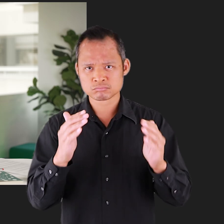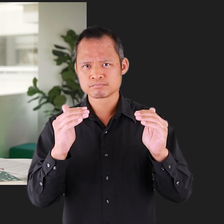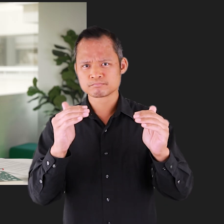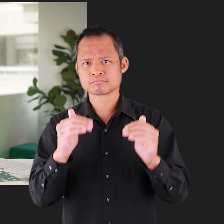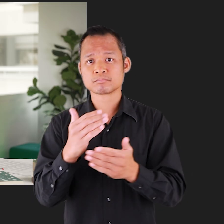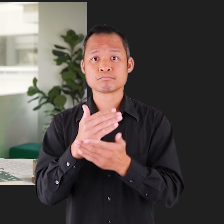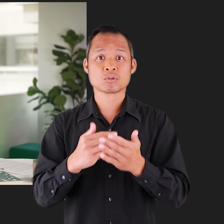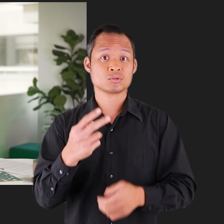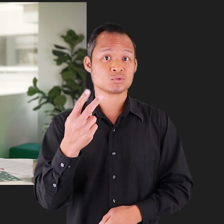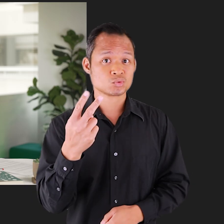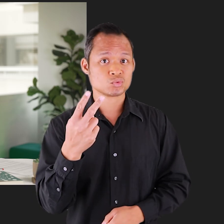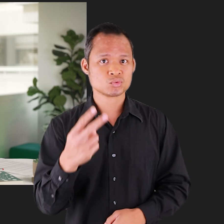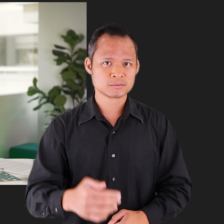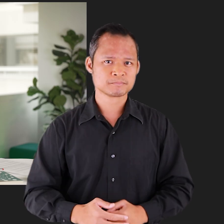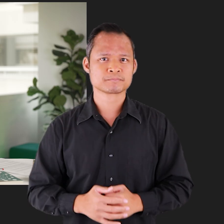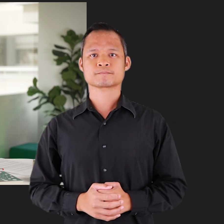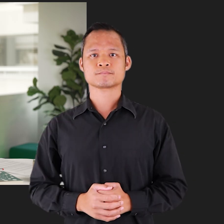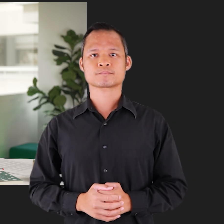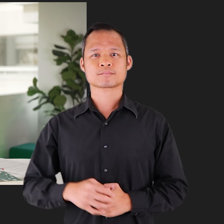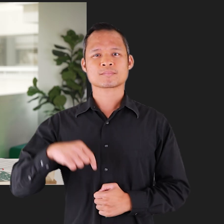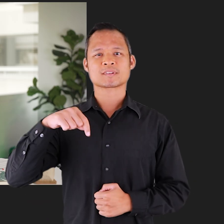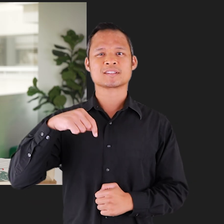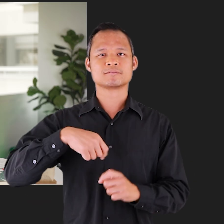general sales forecast assumptions, you move on to part 2.